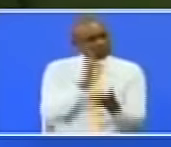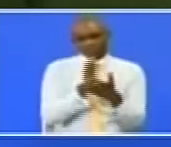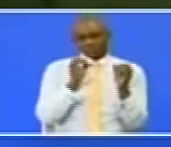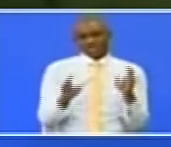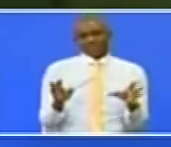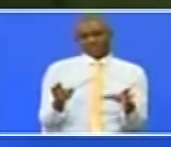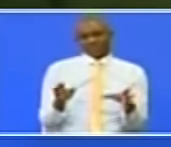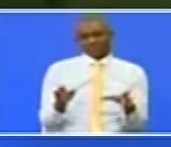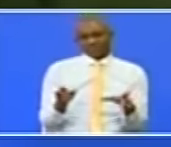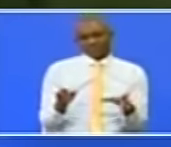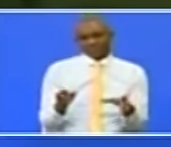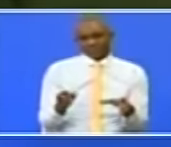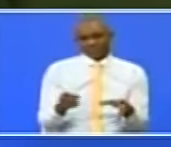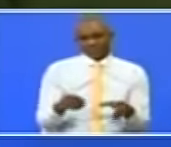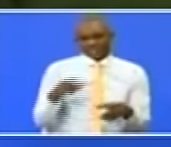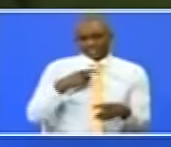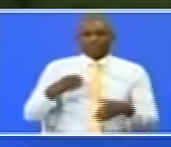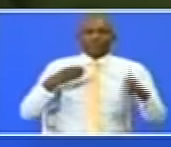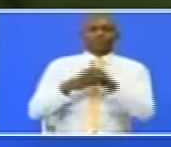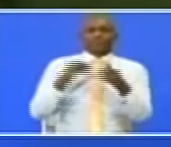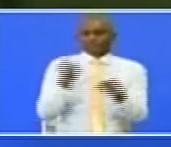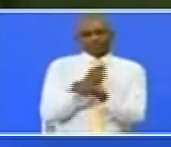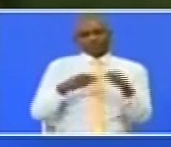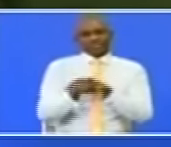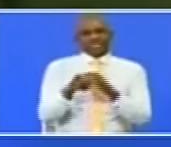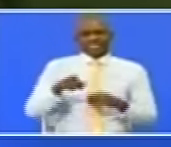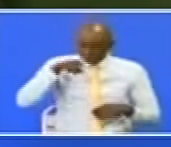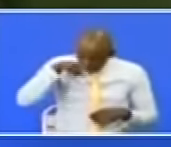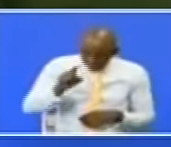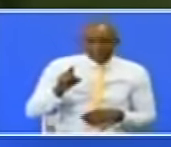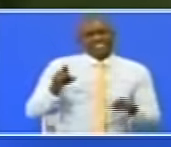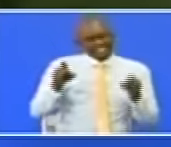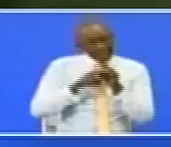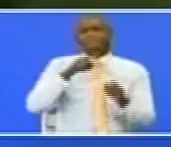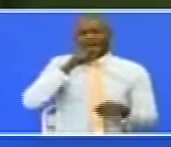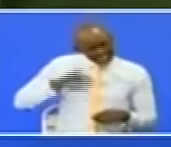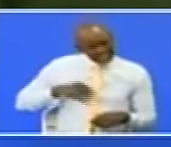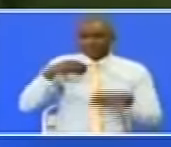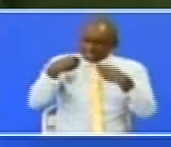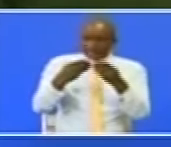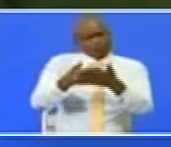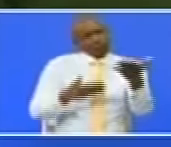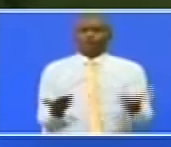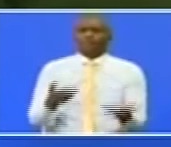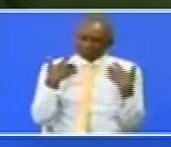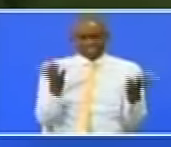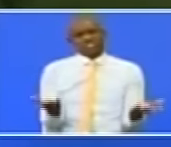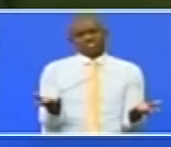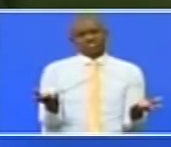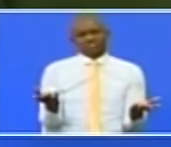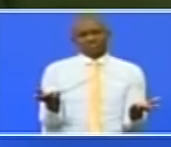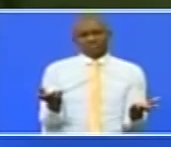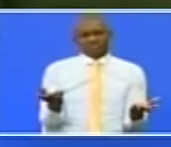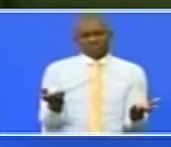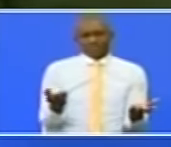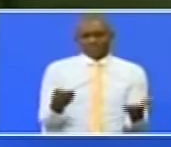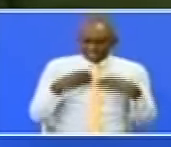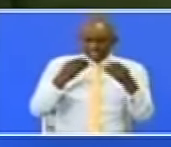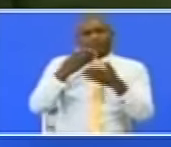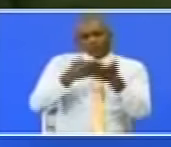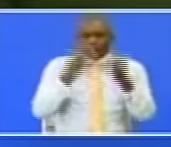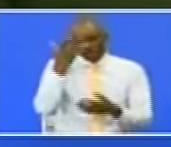that, you know, we were denied admission. And the same parent I gave admission form. Otherwise, I could not have given her admission